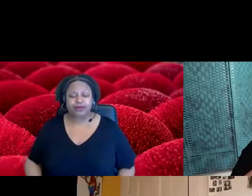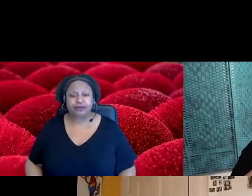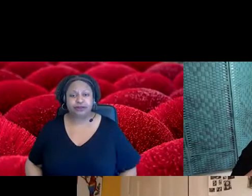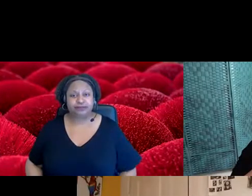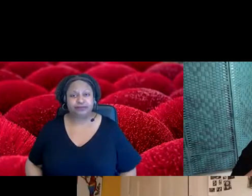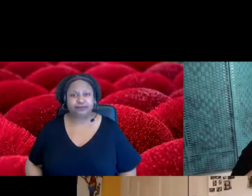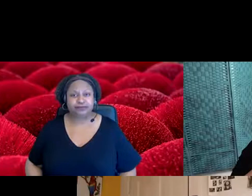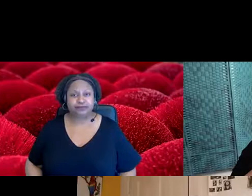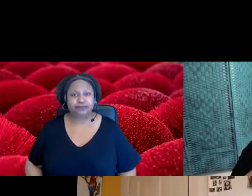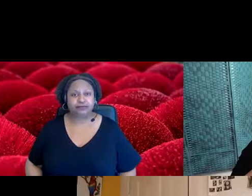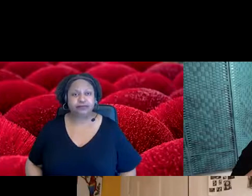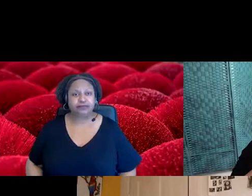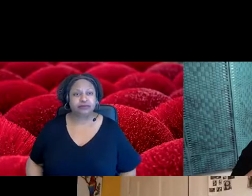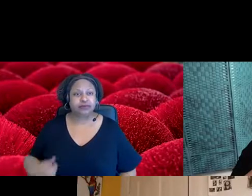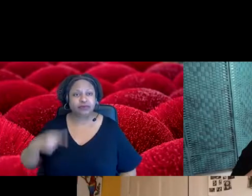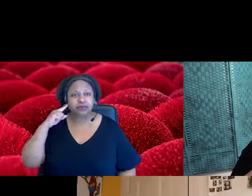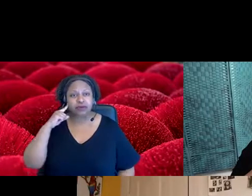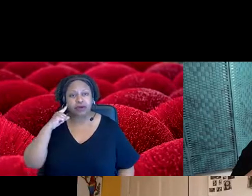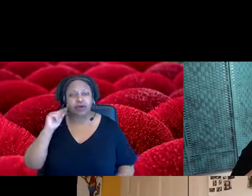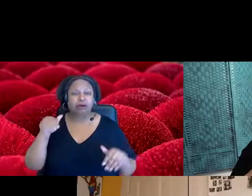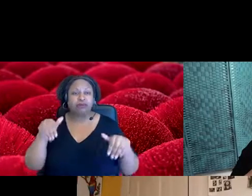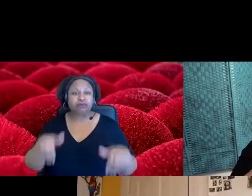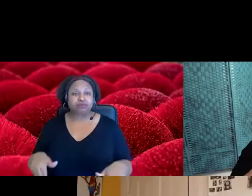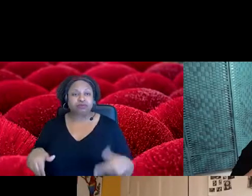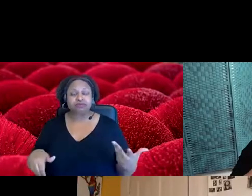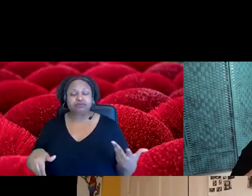We got so complacent with existing